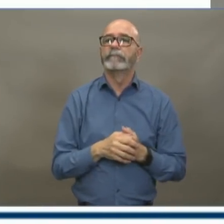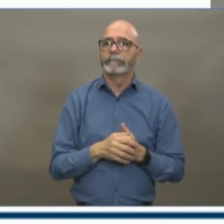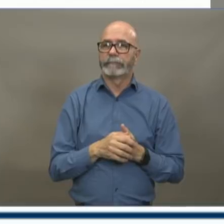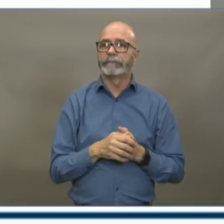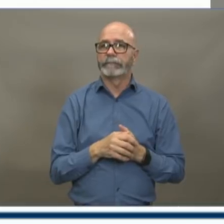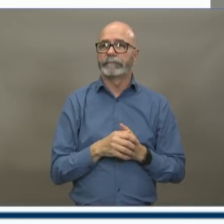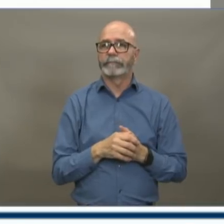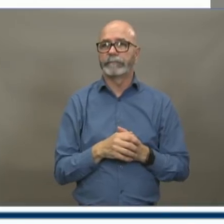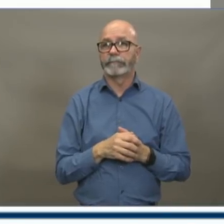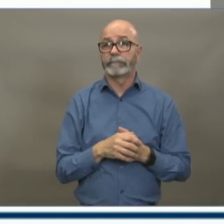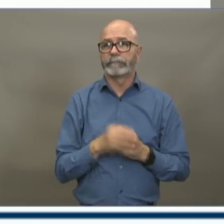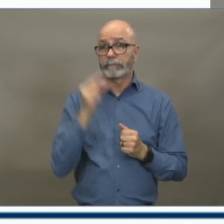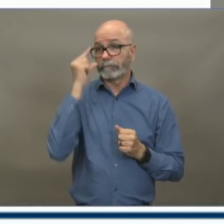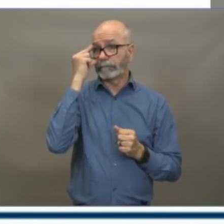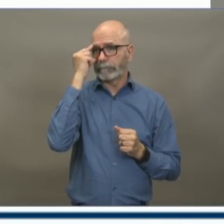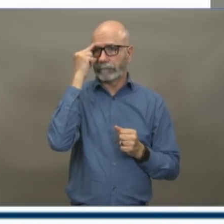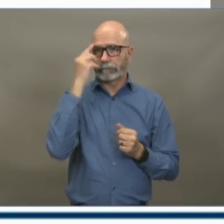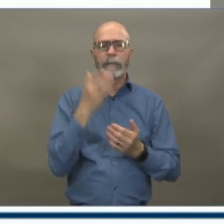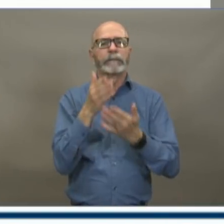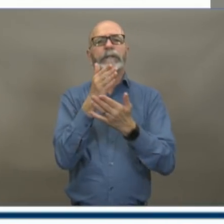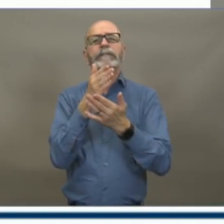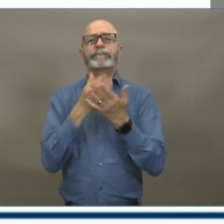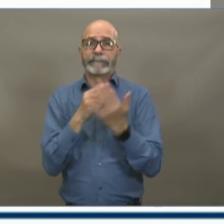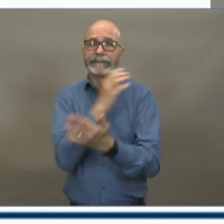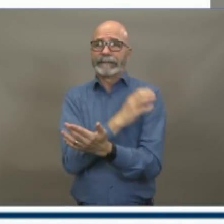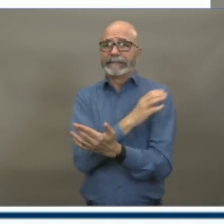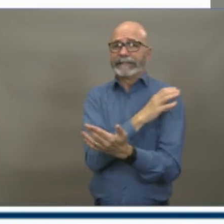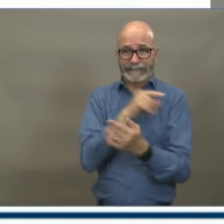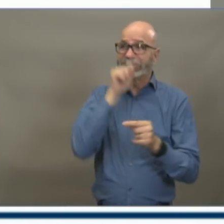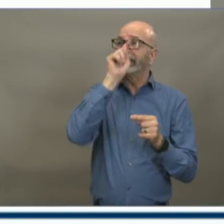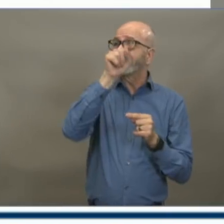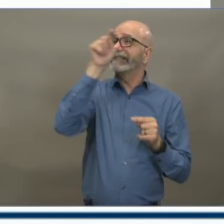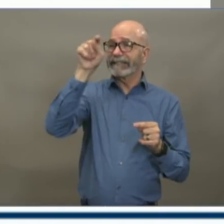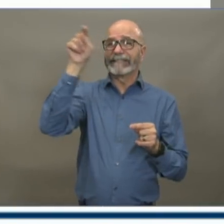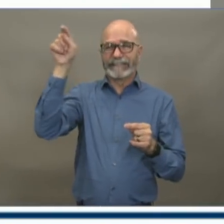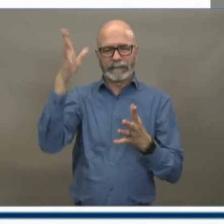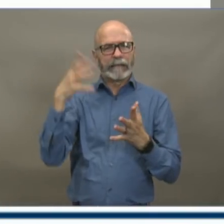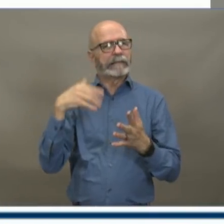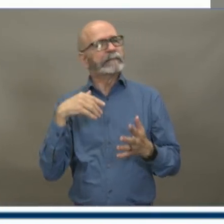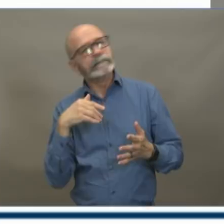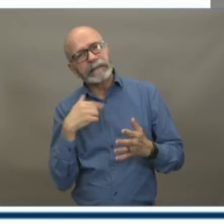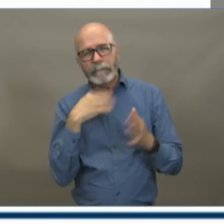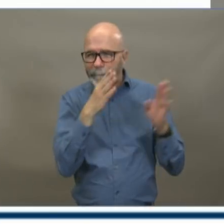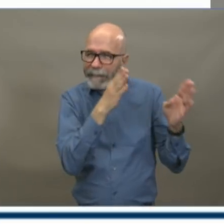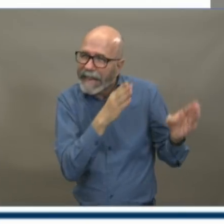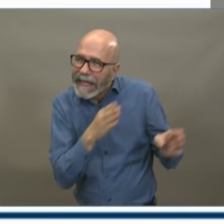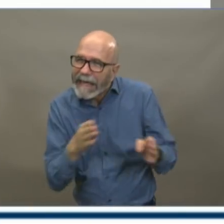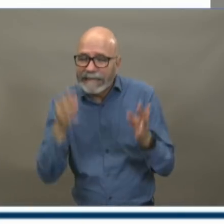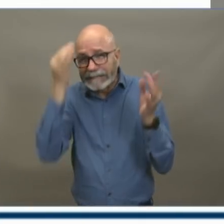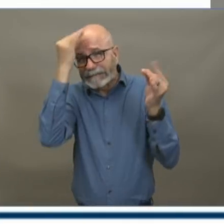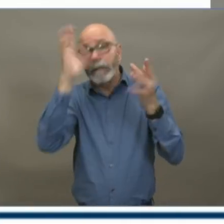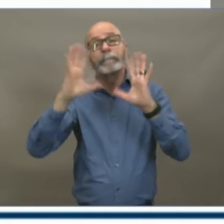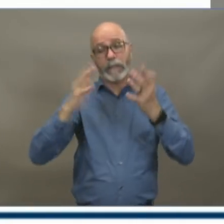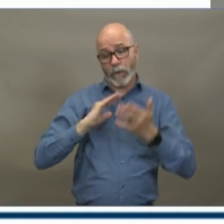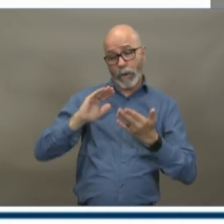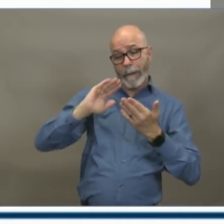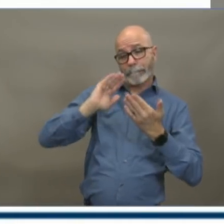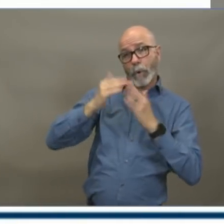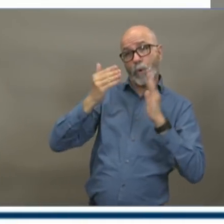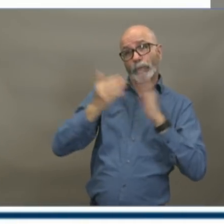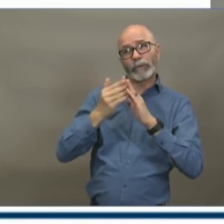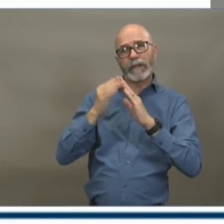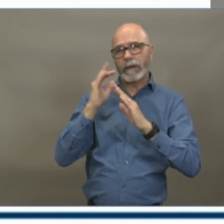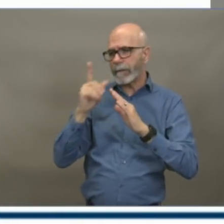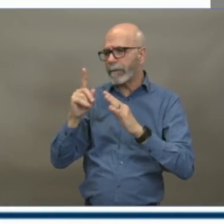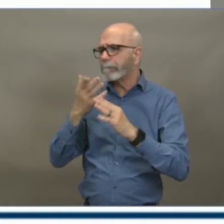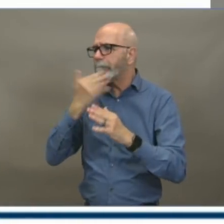prototype clinics that we're planning over the next few months. These are community clinics that will help us understand what works and what doesn't work. So when